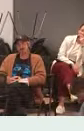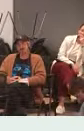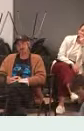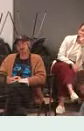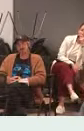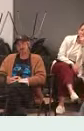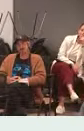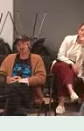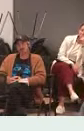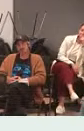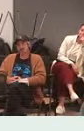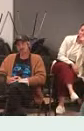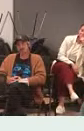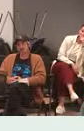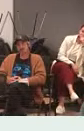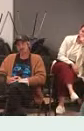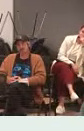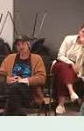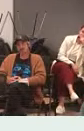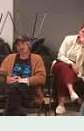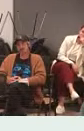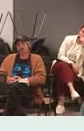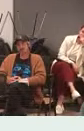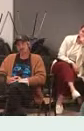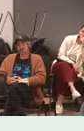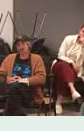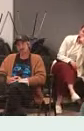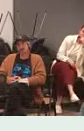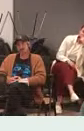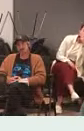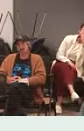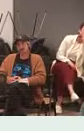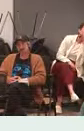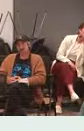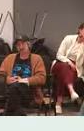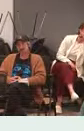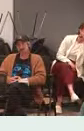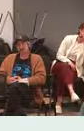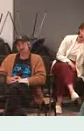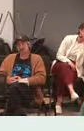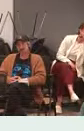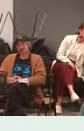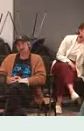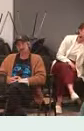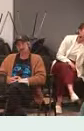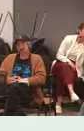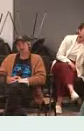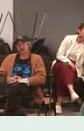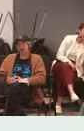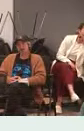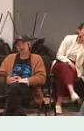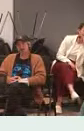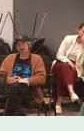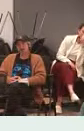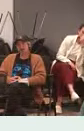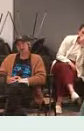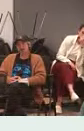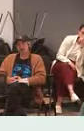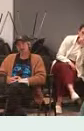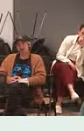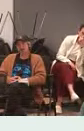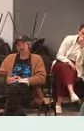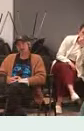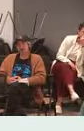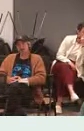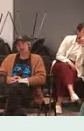college bound students than ever before. We have more students of color than ever before in the program,